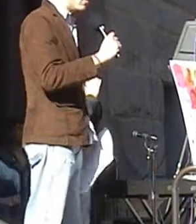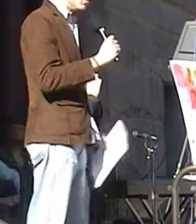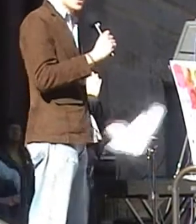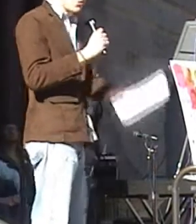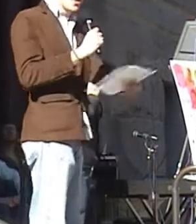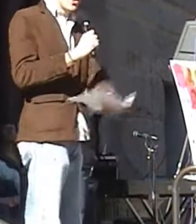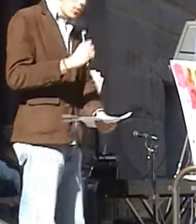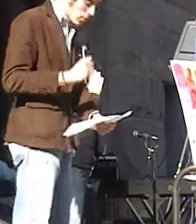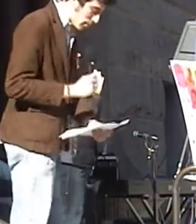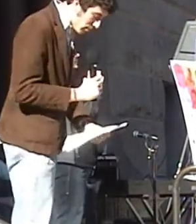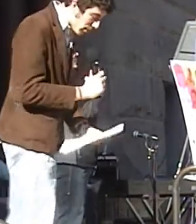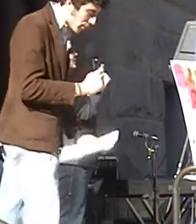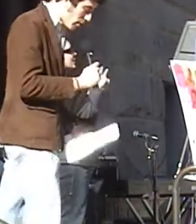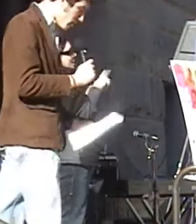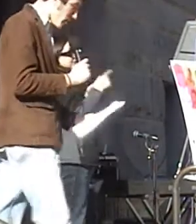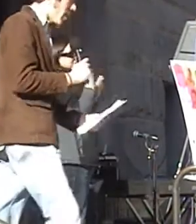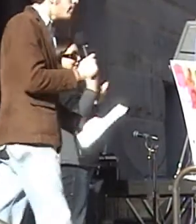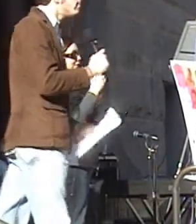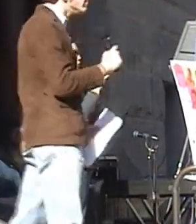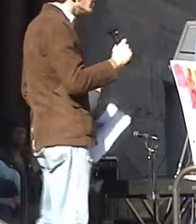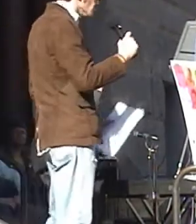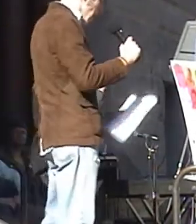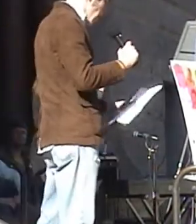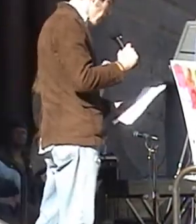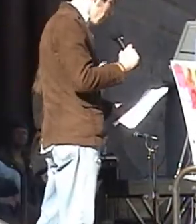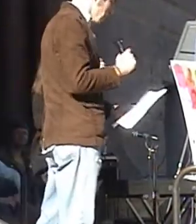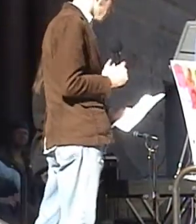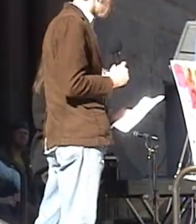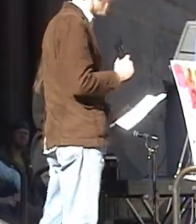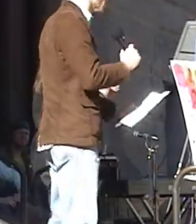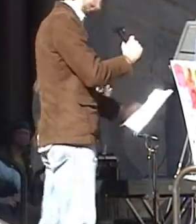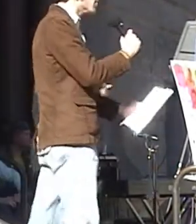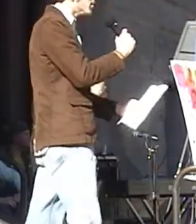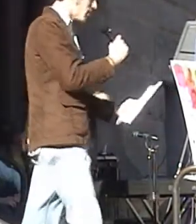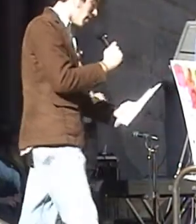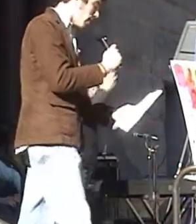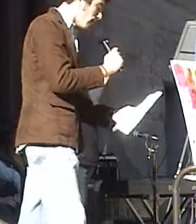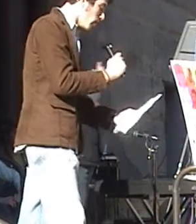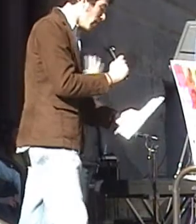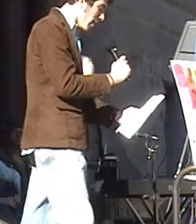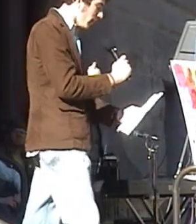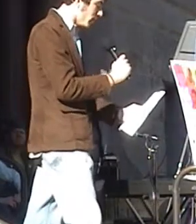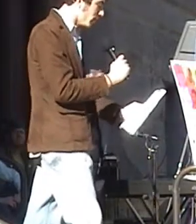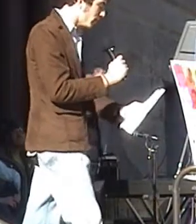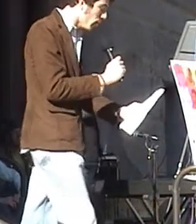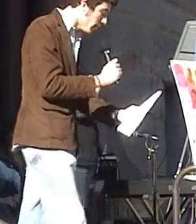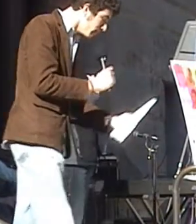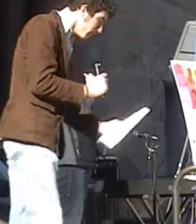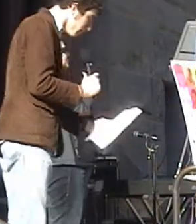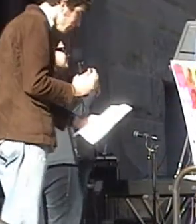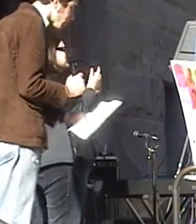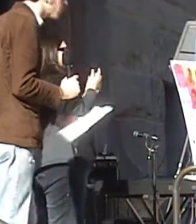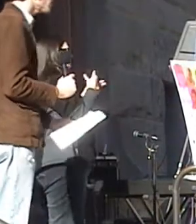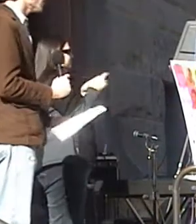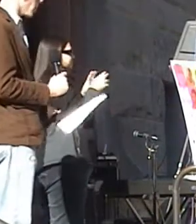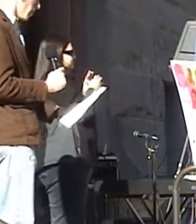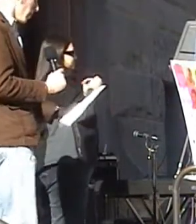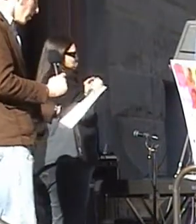Well, big, also a big thank you to Mr. Roger Carrier again. Okay, so I'm gonna start off with a little story.